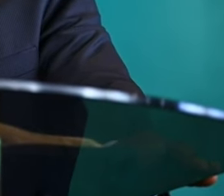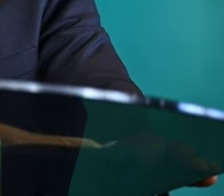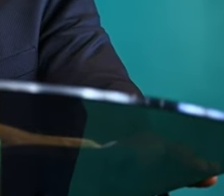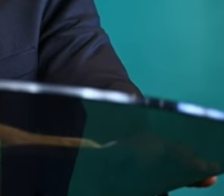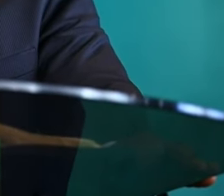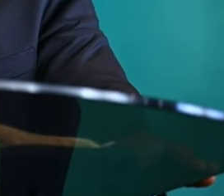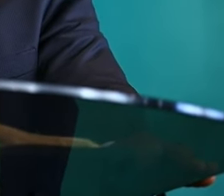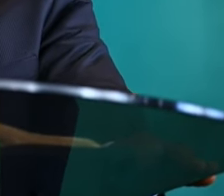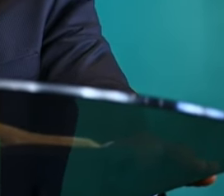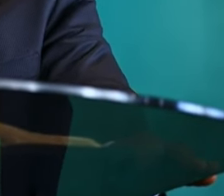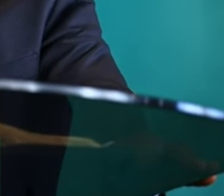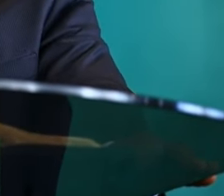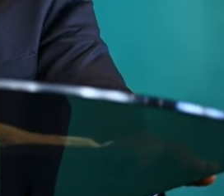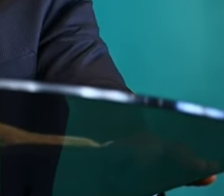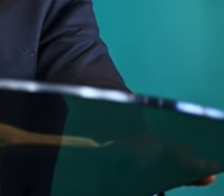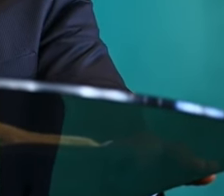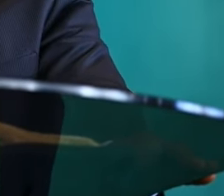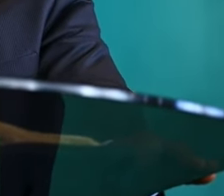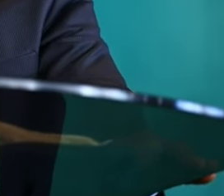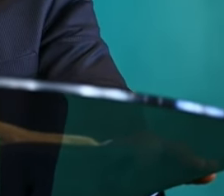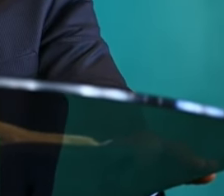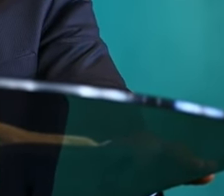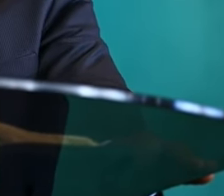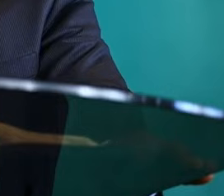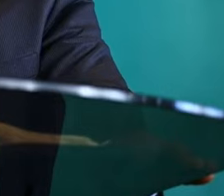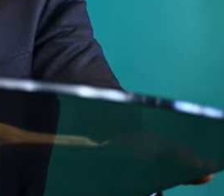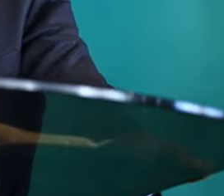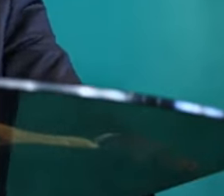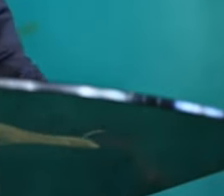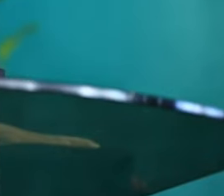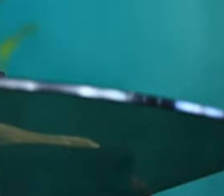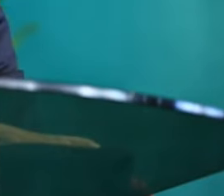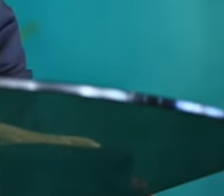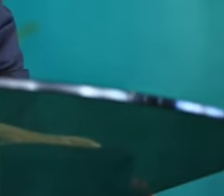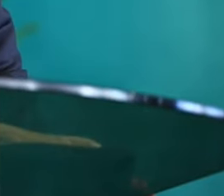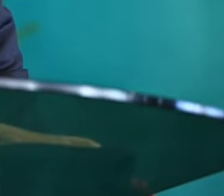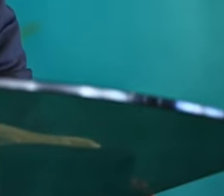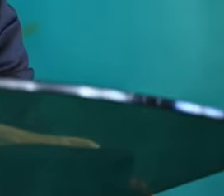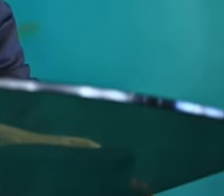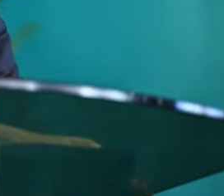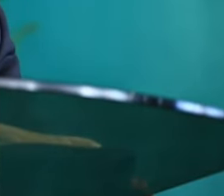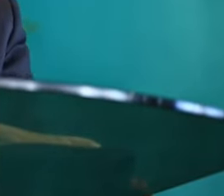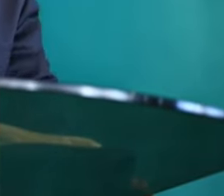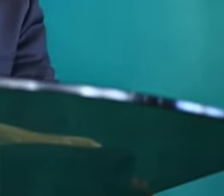11. And true to his pledge before God, the Philistines told him,